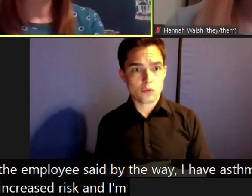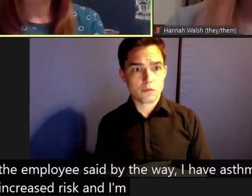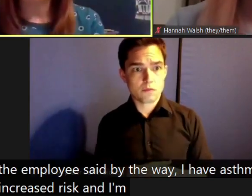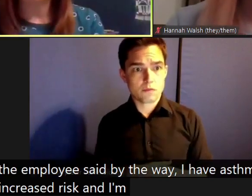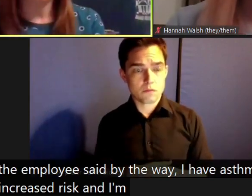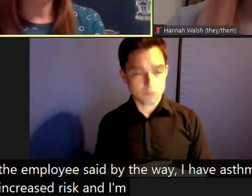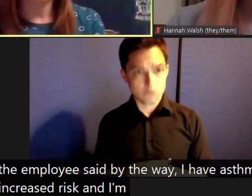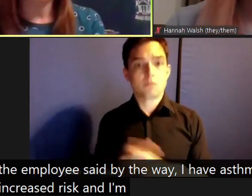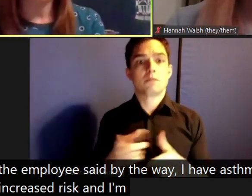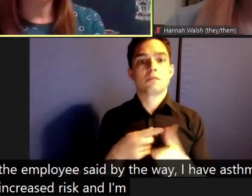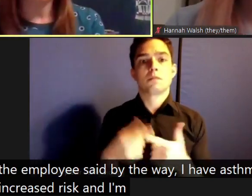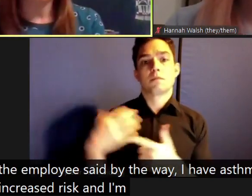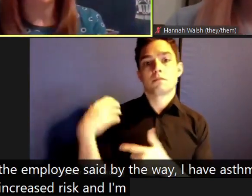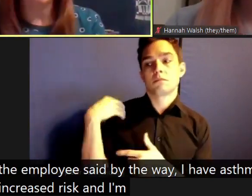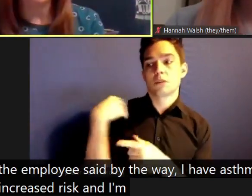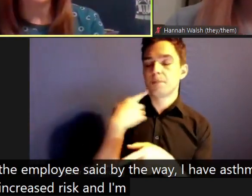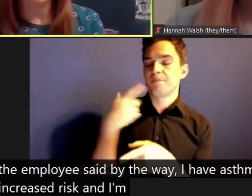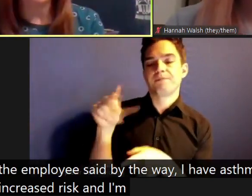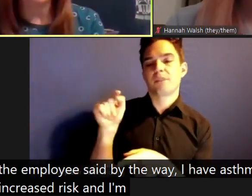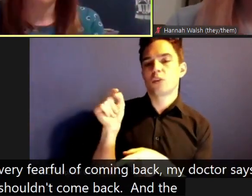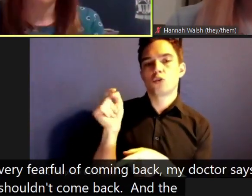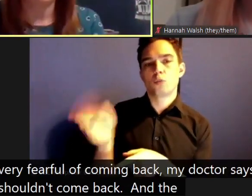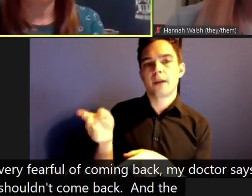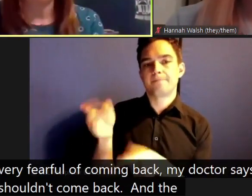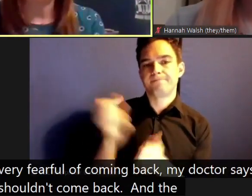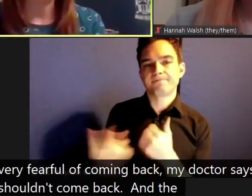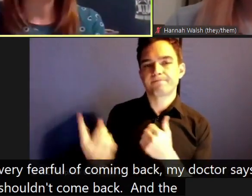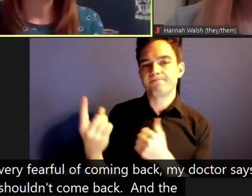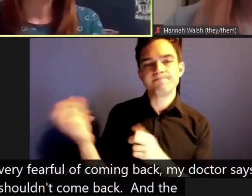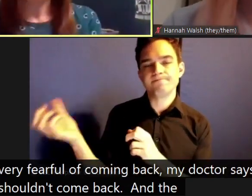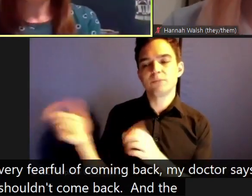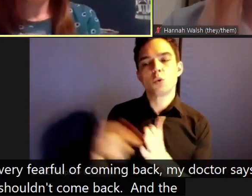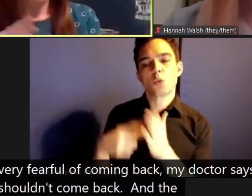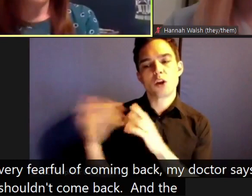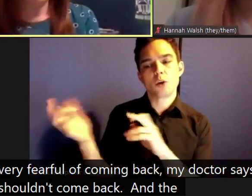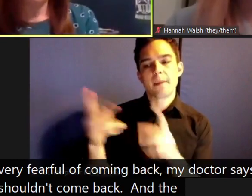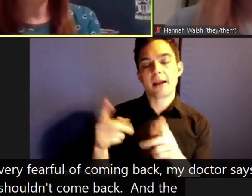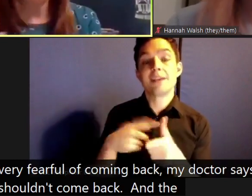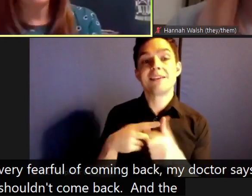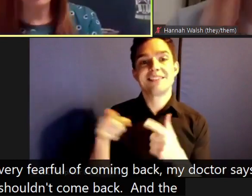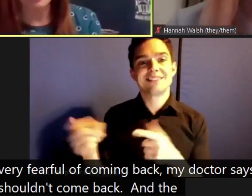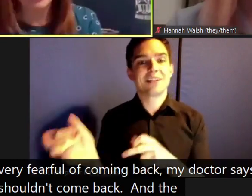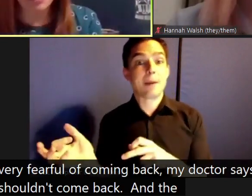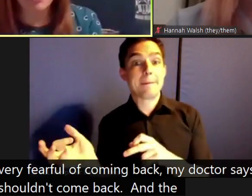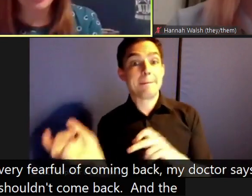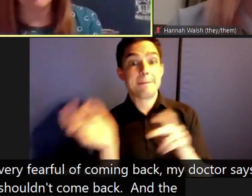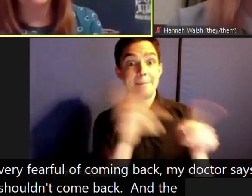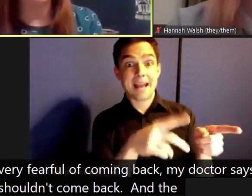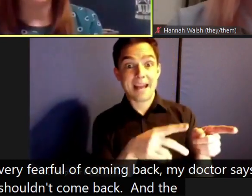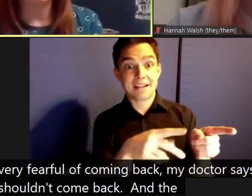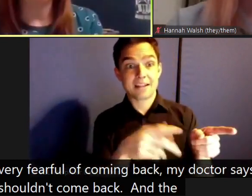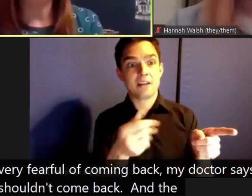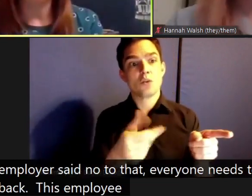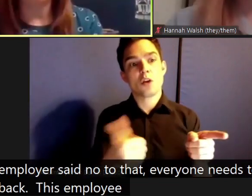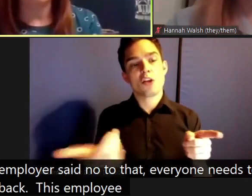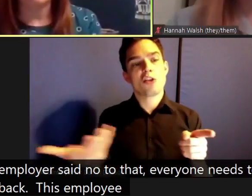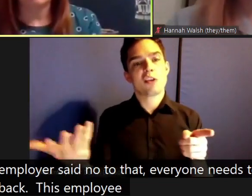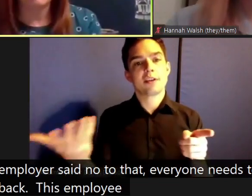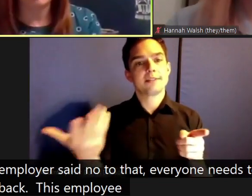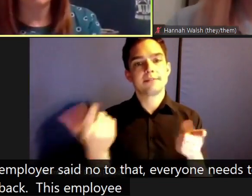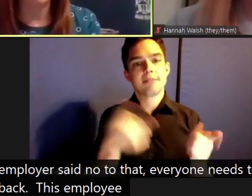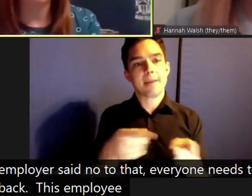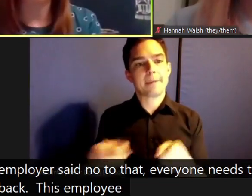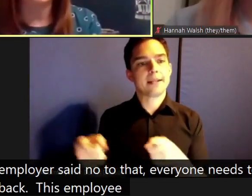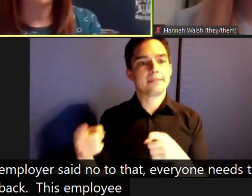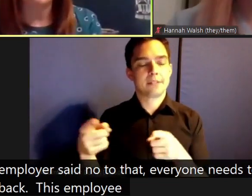And the employer said, no, everyone needs to come back. This employee ended up coming back. A few other things happened in the meantime, but